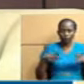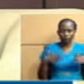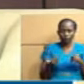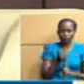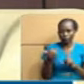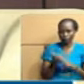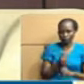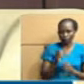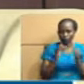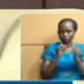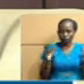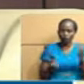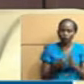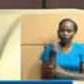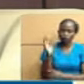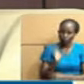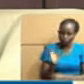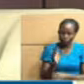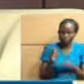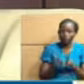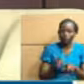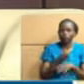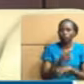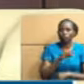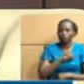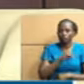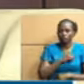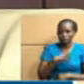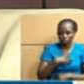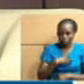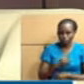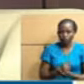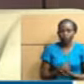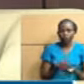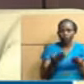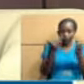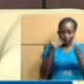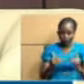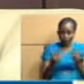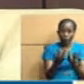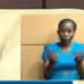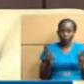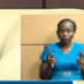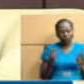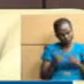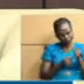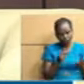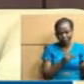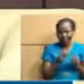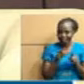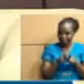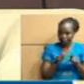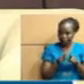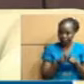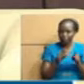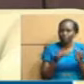from the Equal Opportunities Commission, and from the Ministry of Gender, Labour and Social Development. Now, the next panel that I have, we continue discussing the same